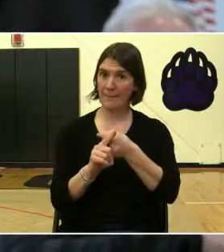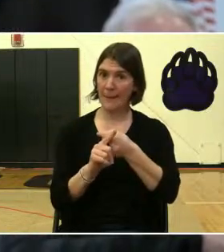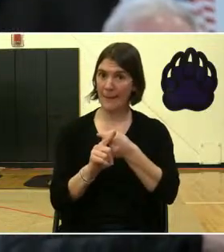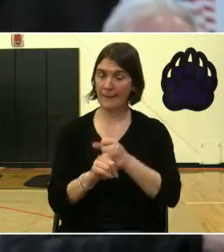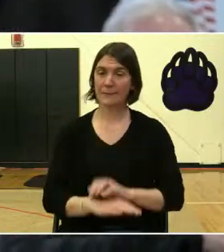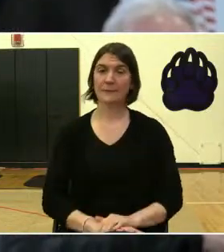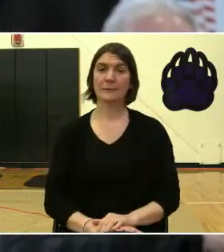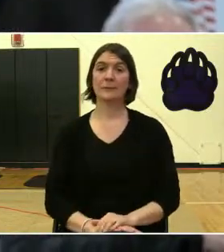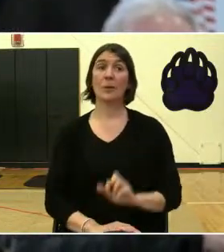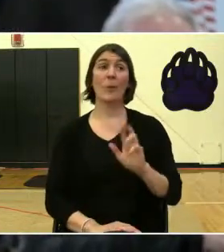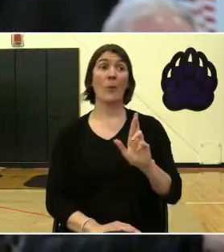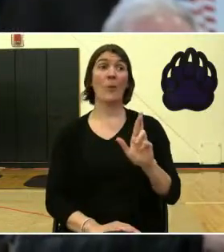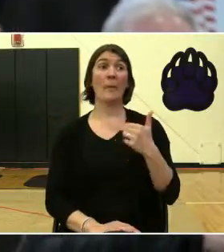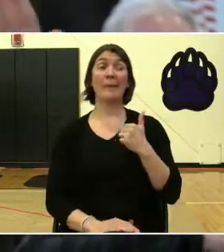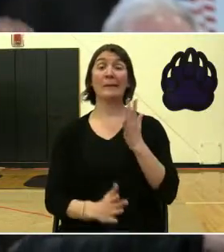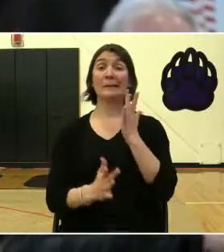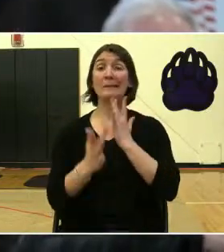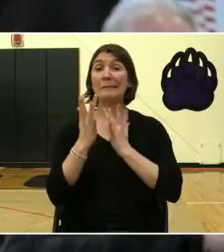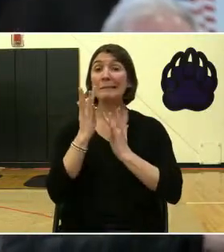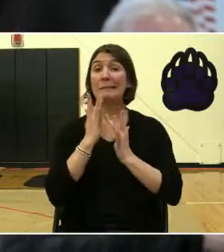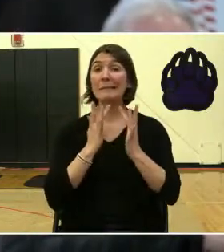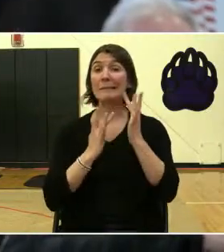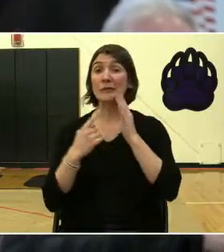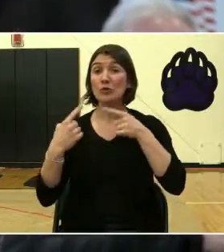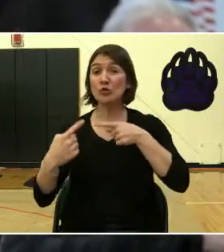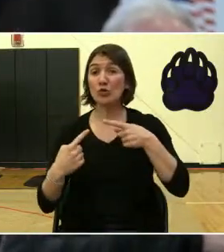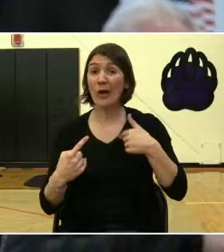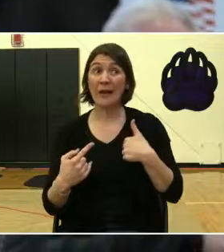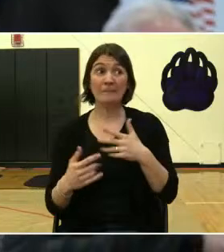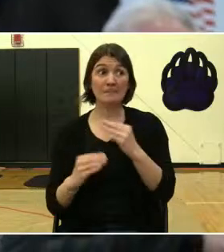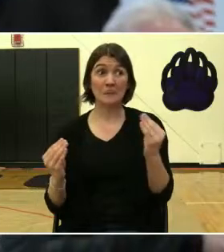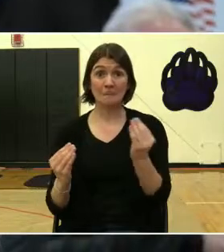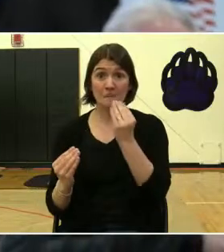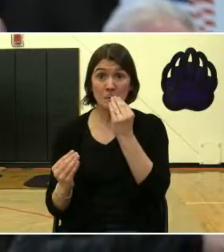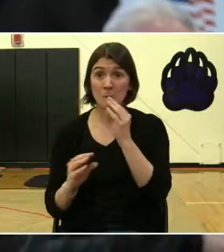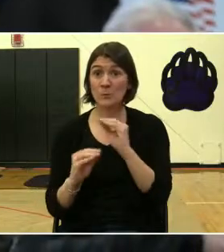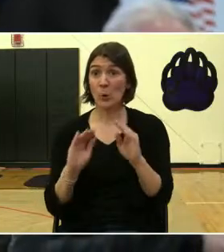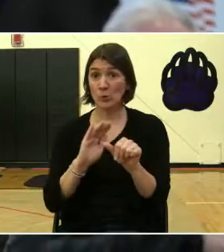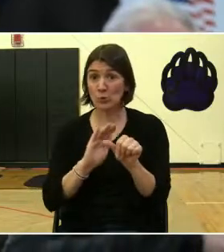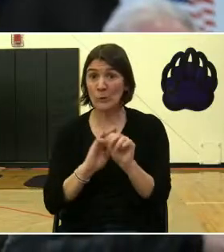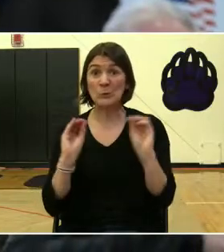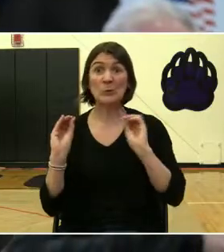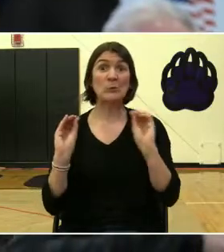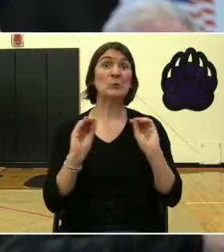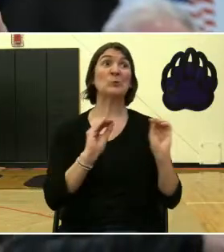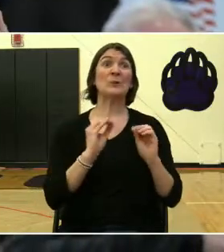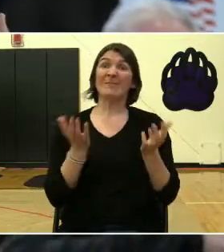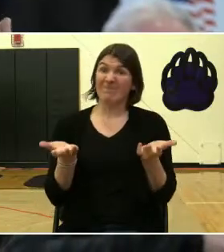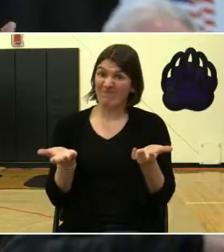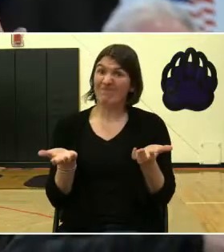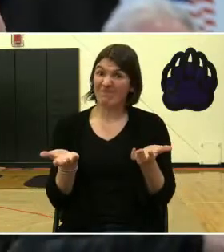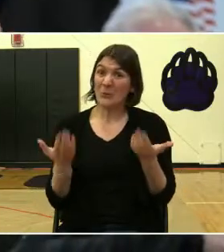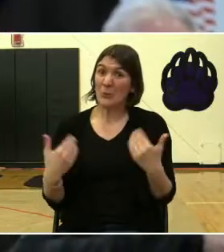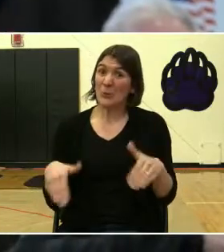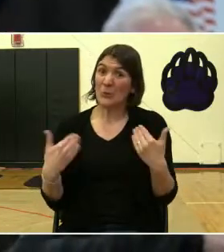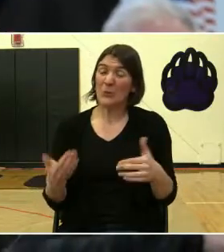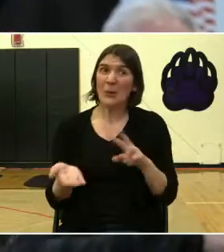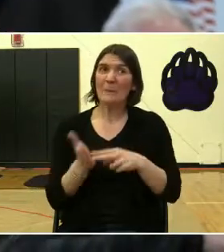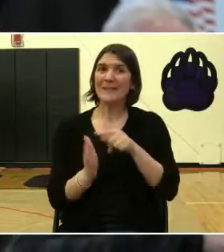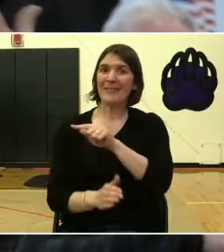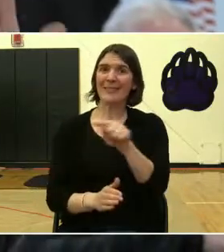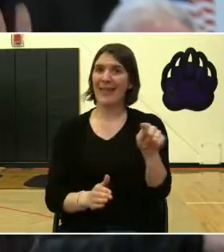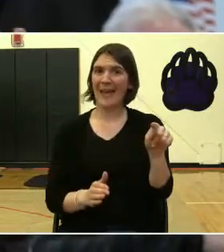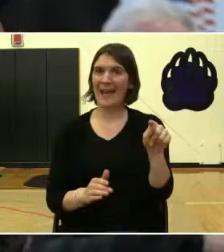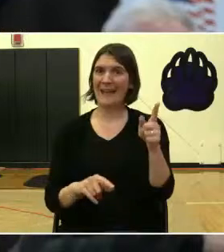or struggling not having basic needs met um there's less ability